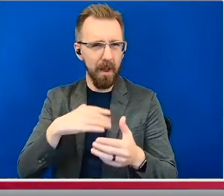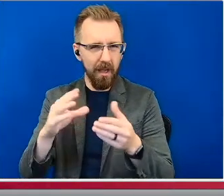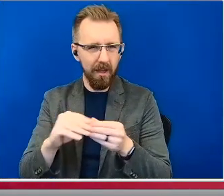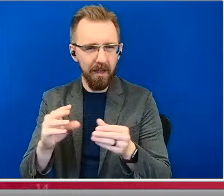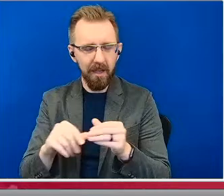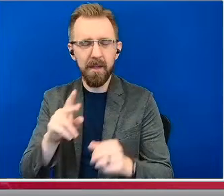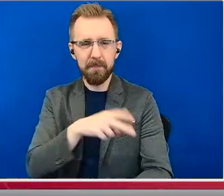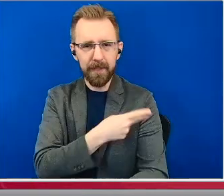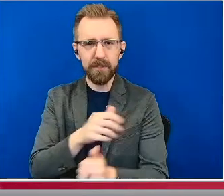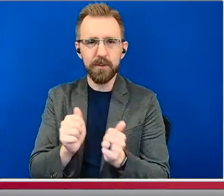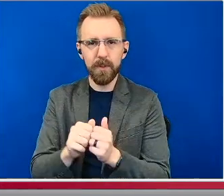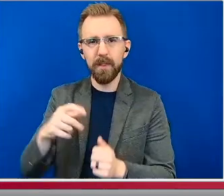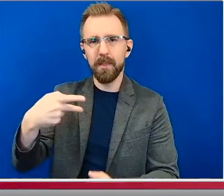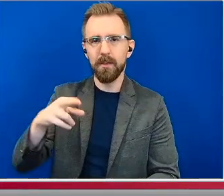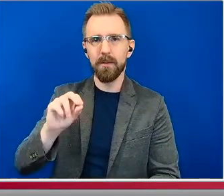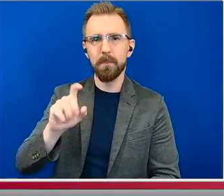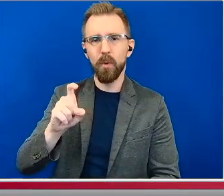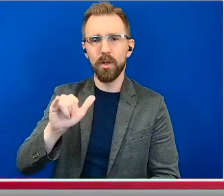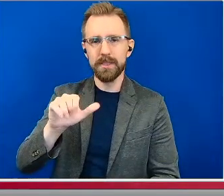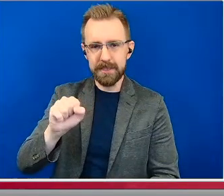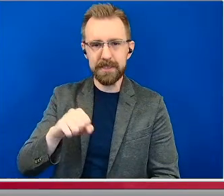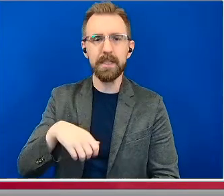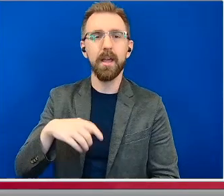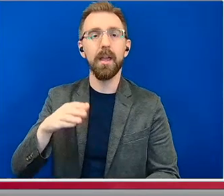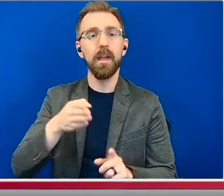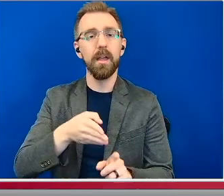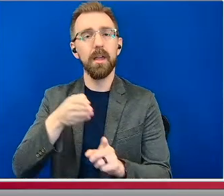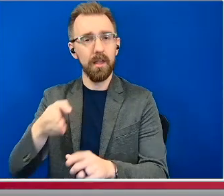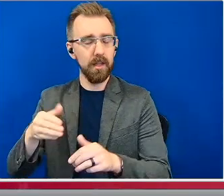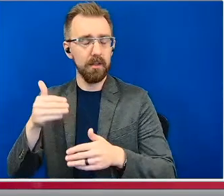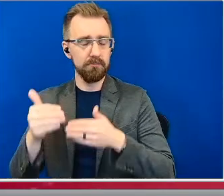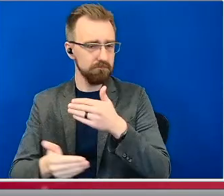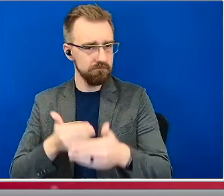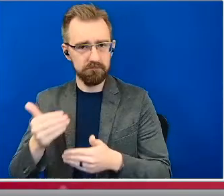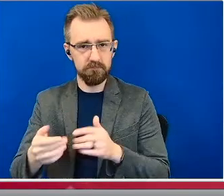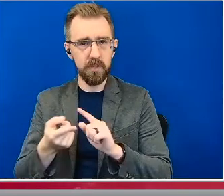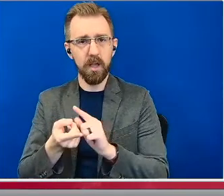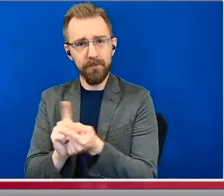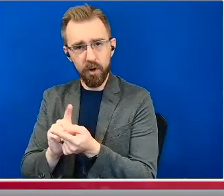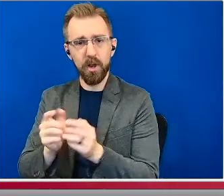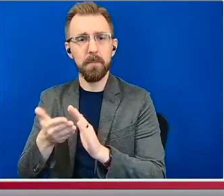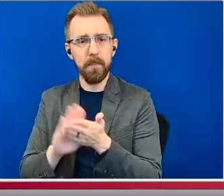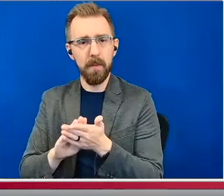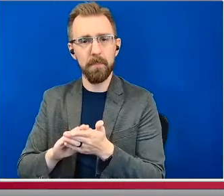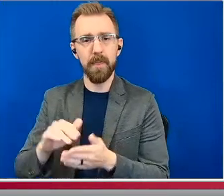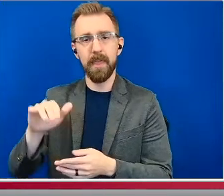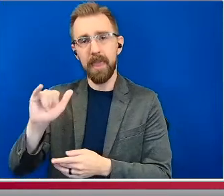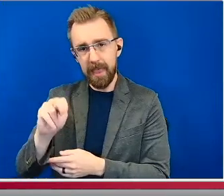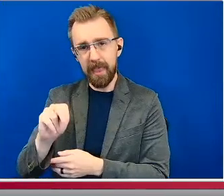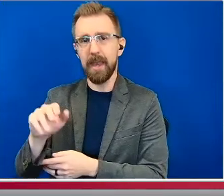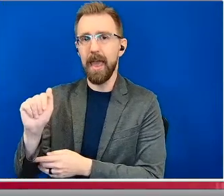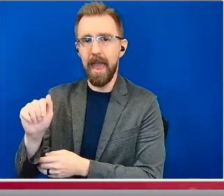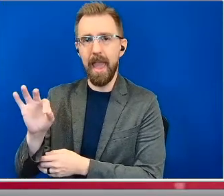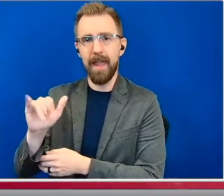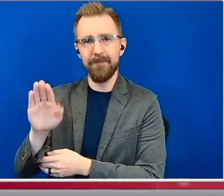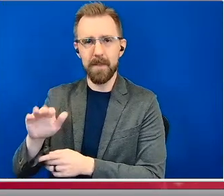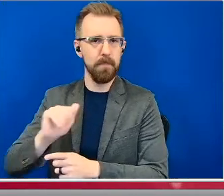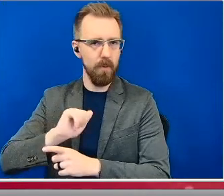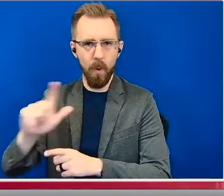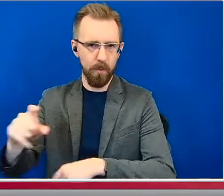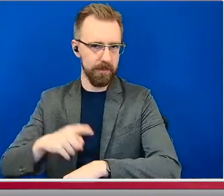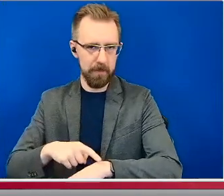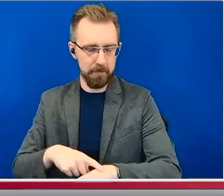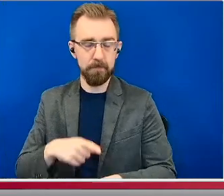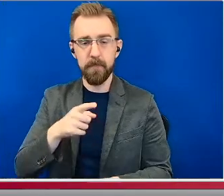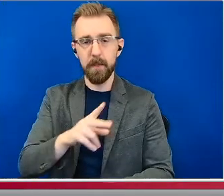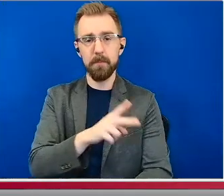paroxysmal atrial fibrillation, and as they progress along, they convert to being in Afib all the time. So this is a patient who had an